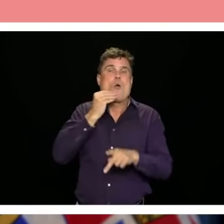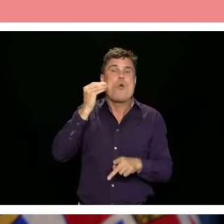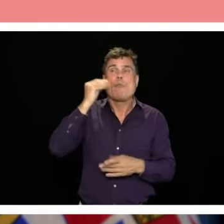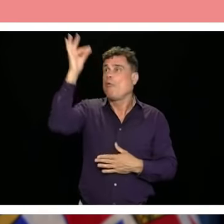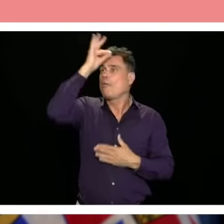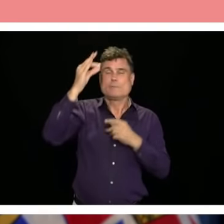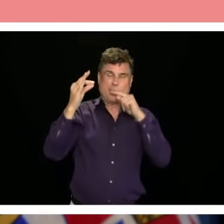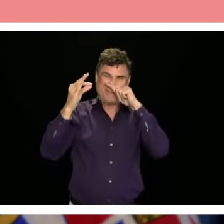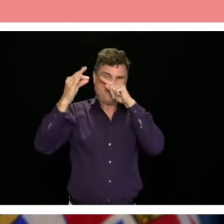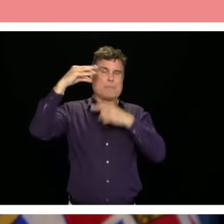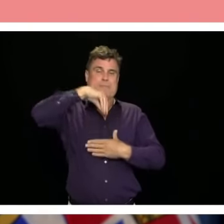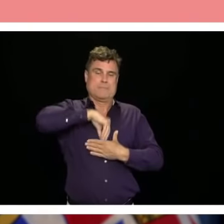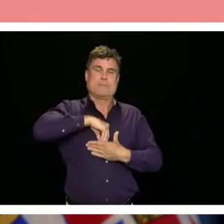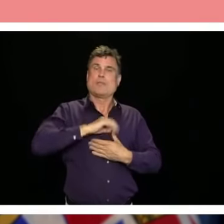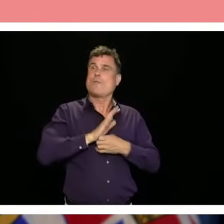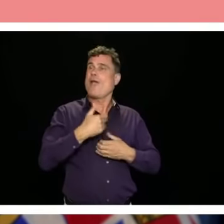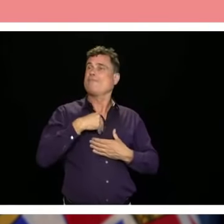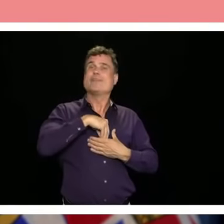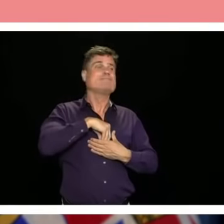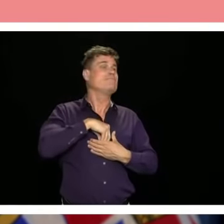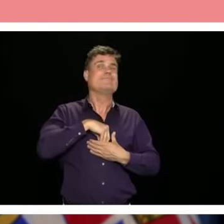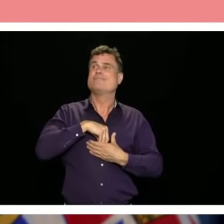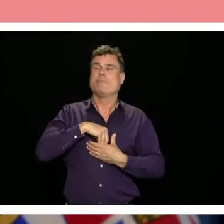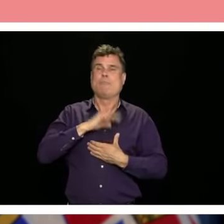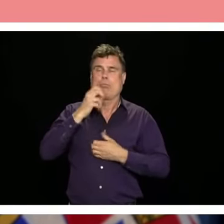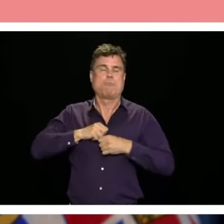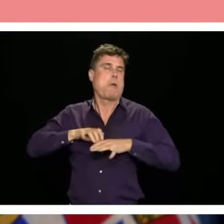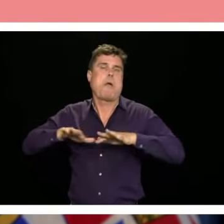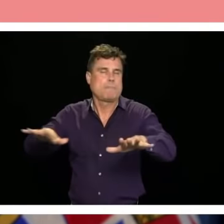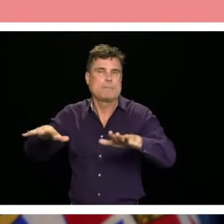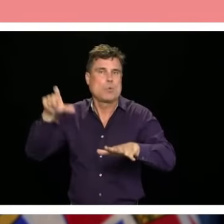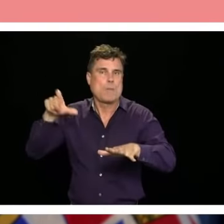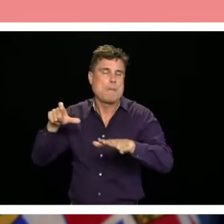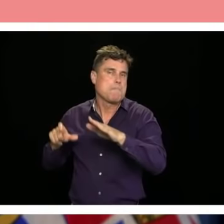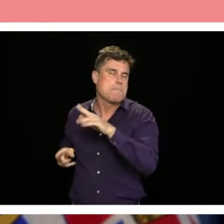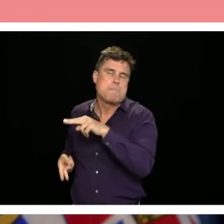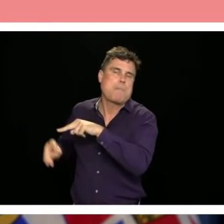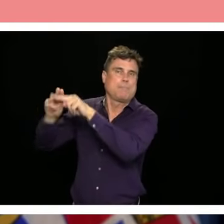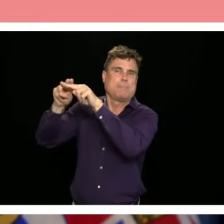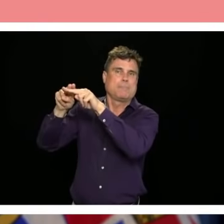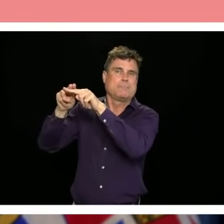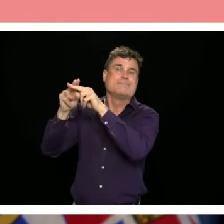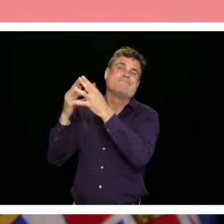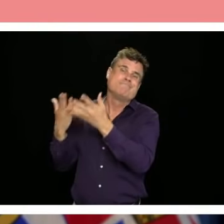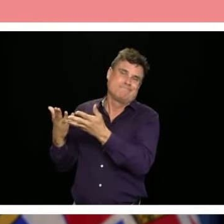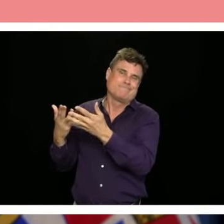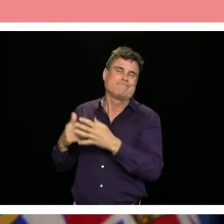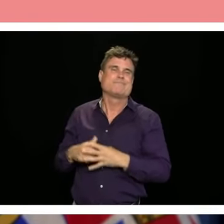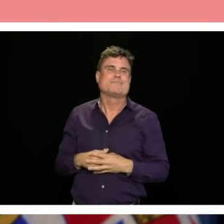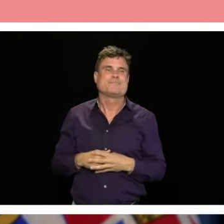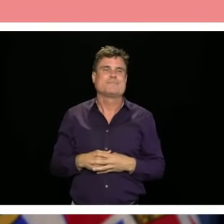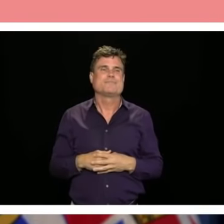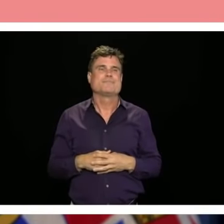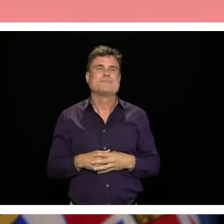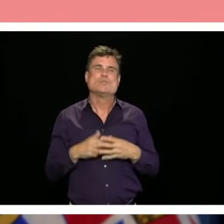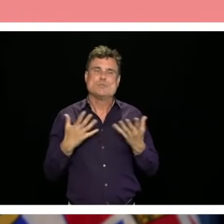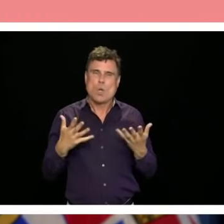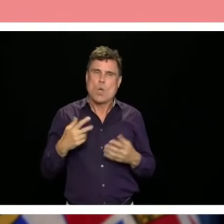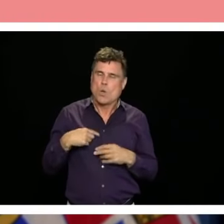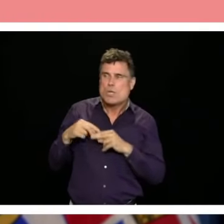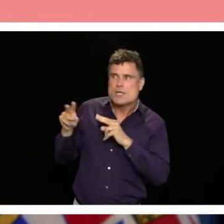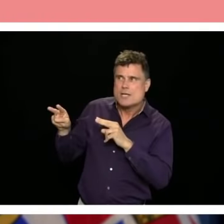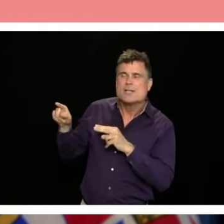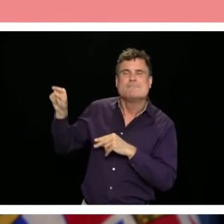from France when it was not really realized what was going on there and how broad there was community transmission. So that's